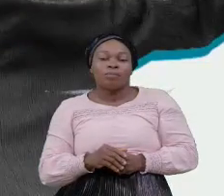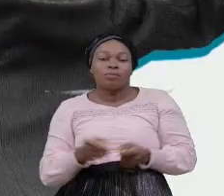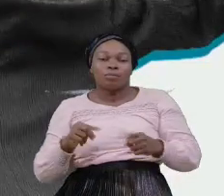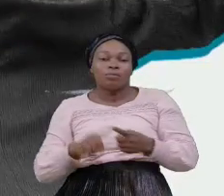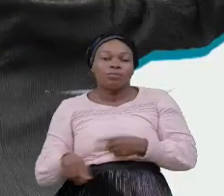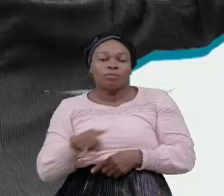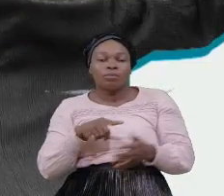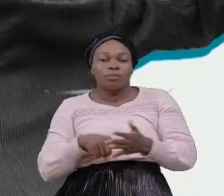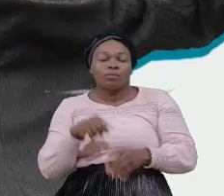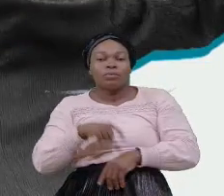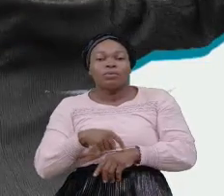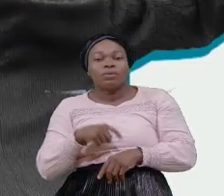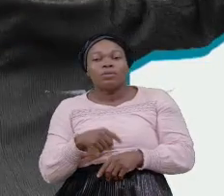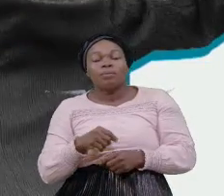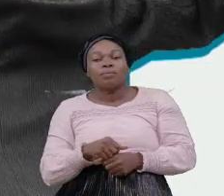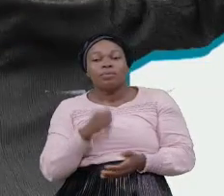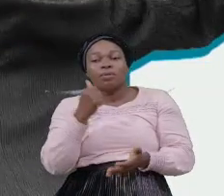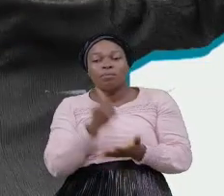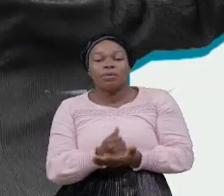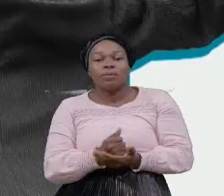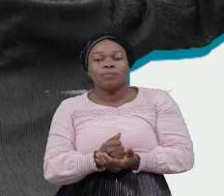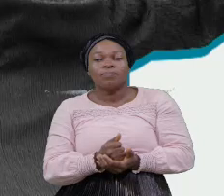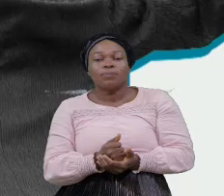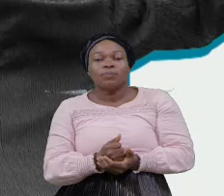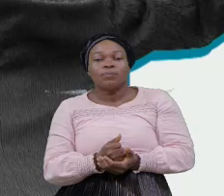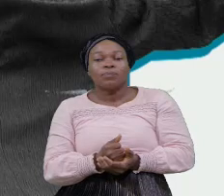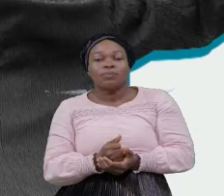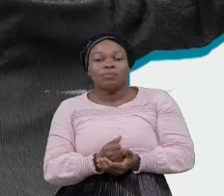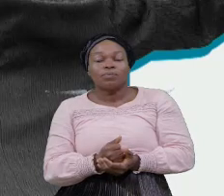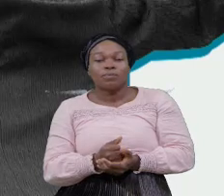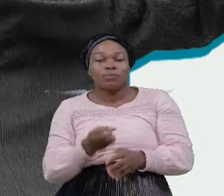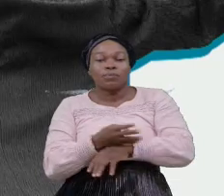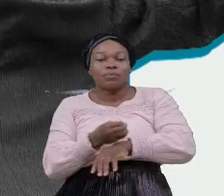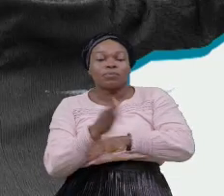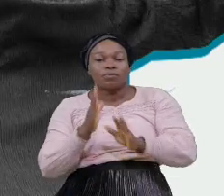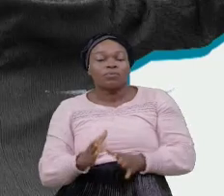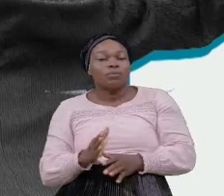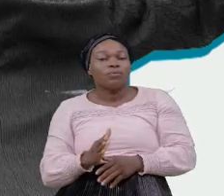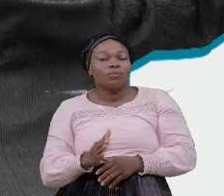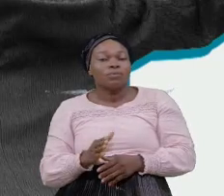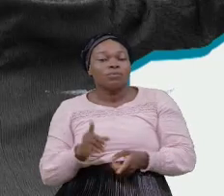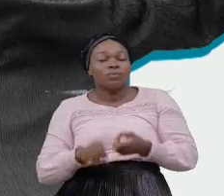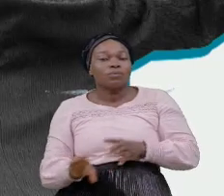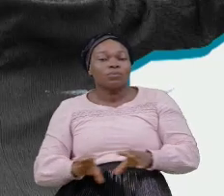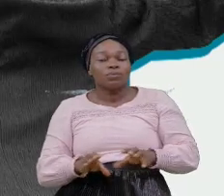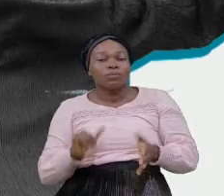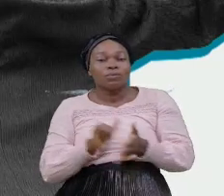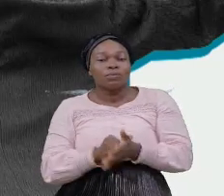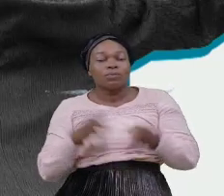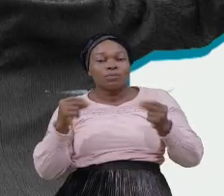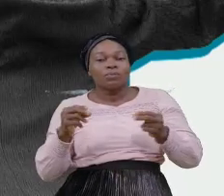And amen. Please, counselors, let's do that smartly, quickly.